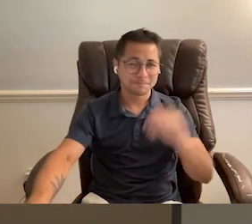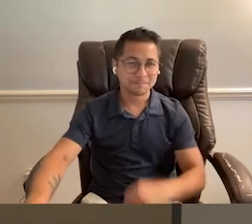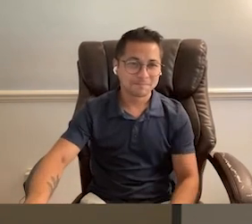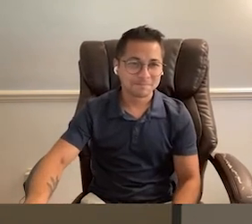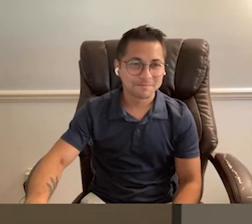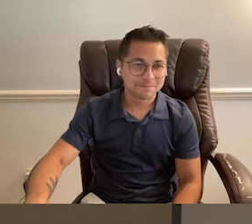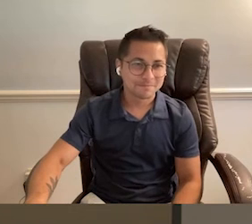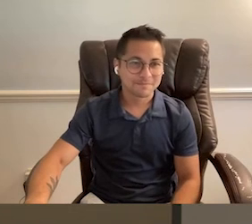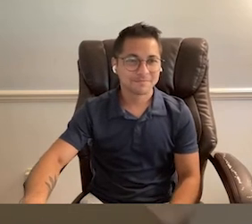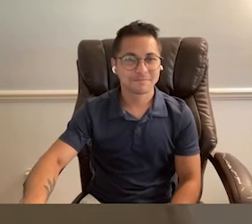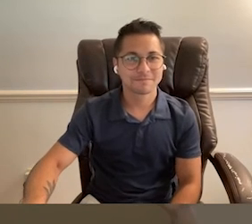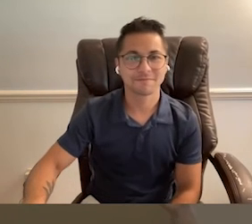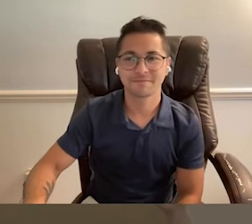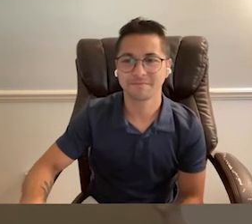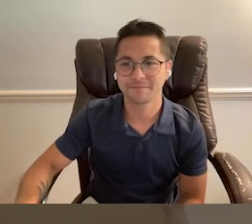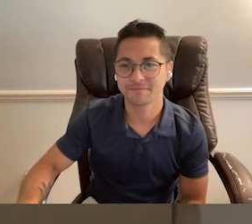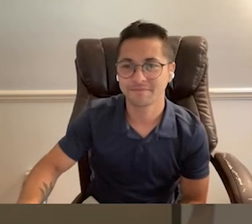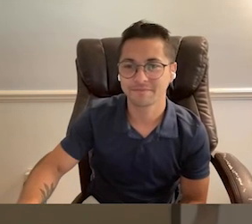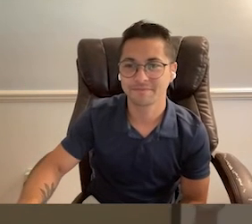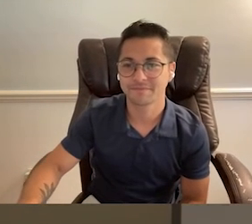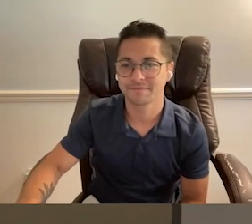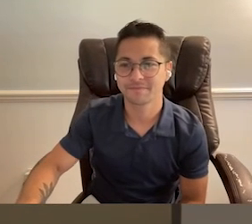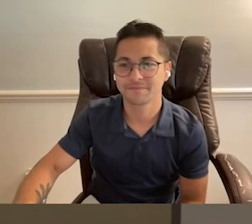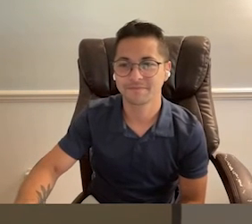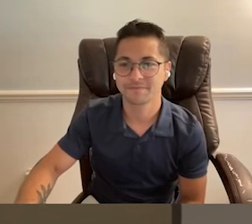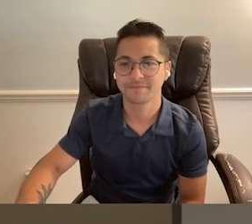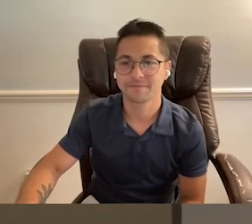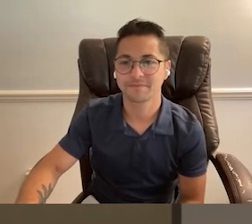have it. I have a Sharpie. Thank you all so much. You guys have a wonderful rest of your Family Cafe.